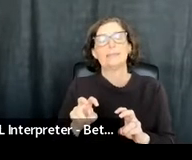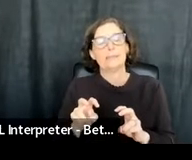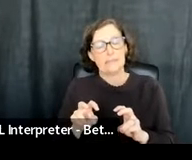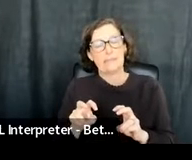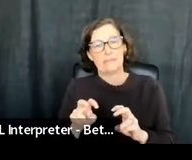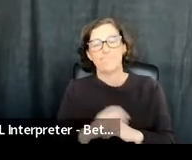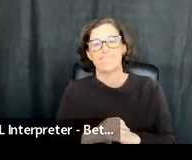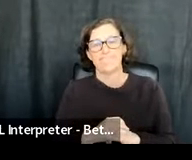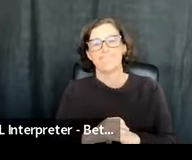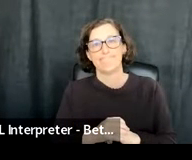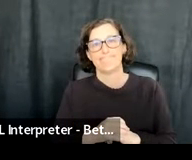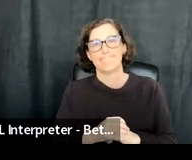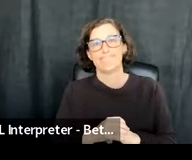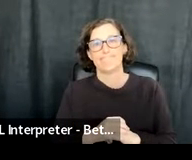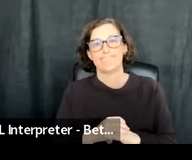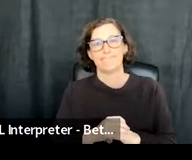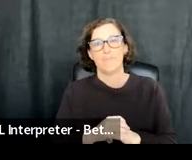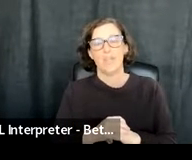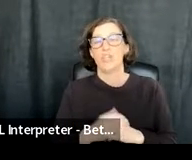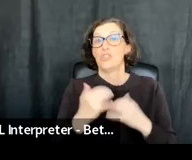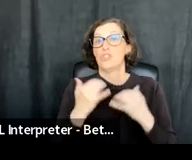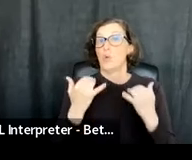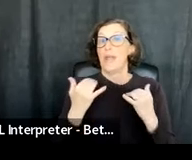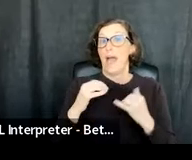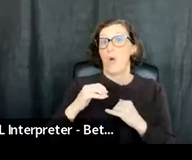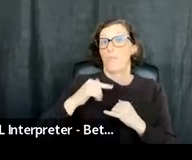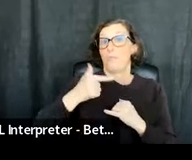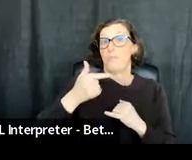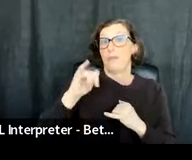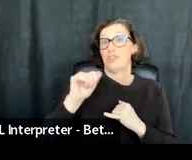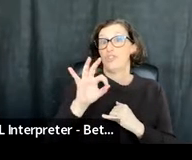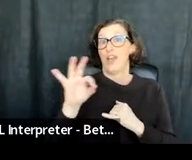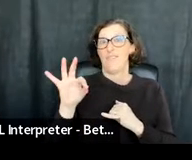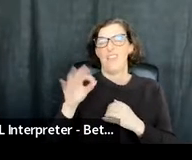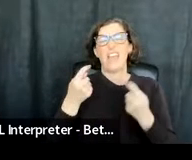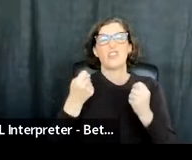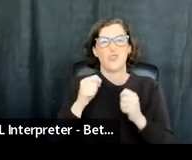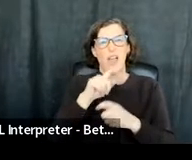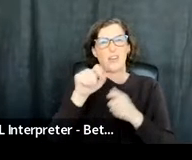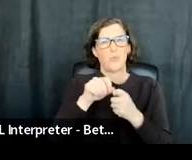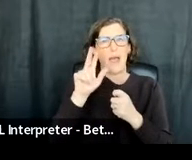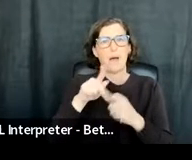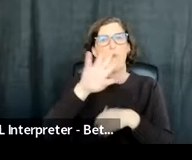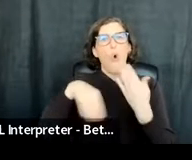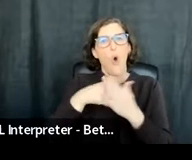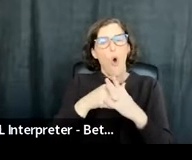So I'm going to turn it back to Jeff and kind of try to wrap up, all the different skill